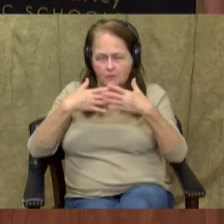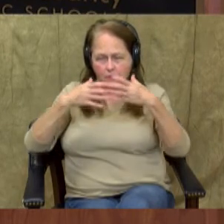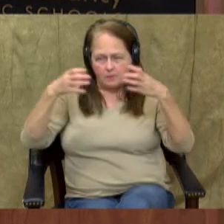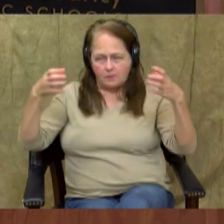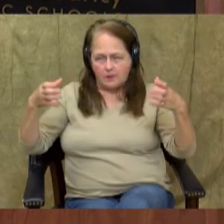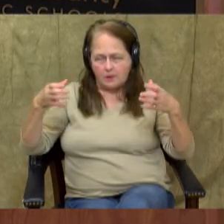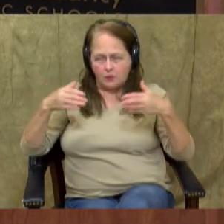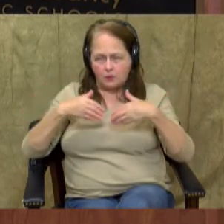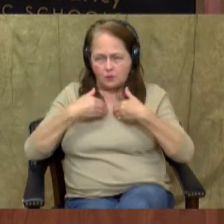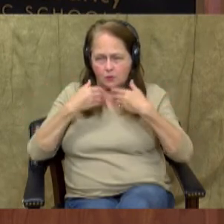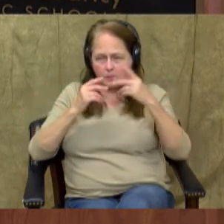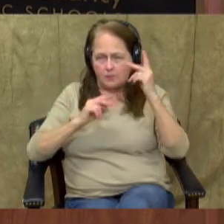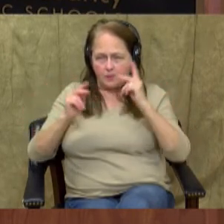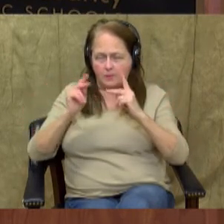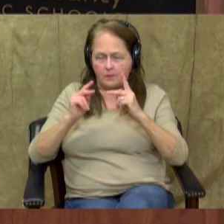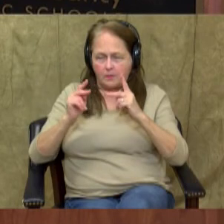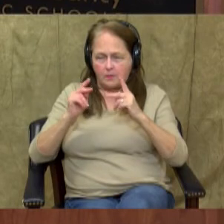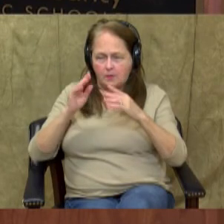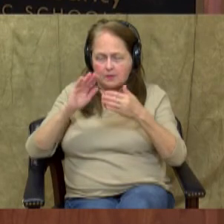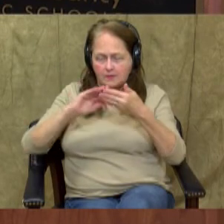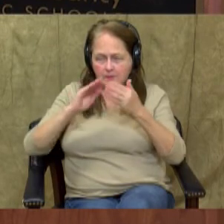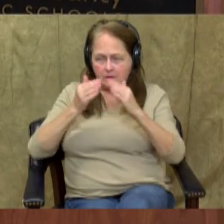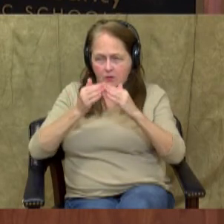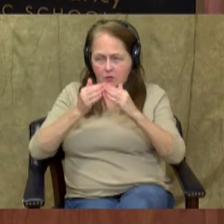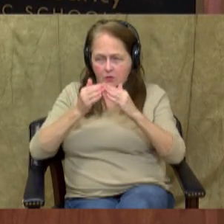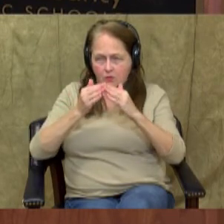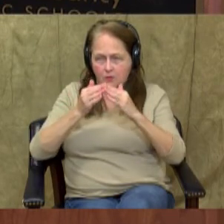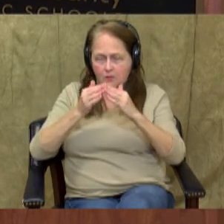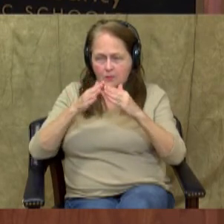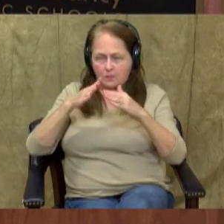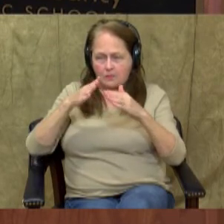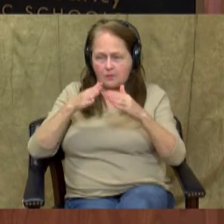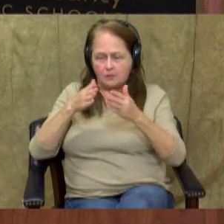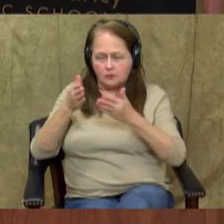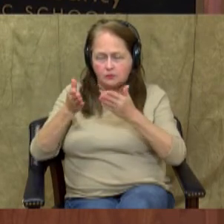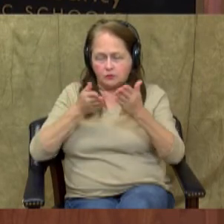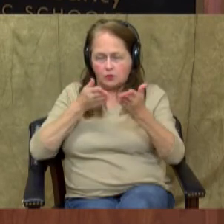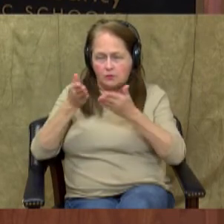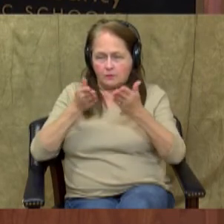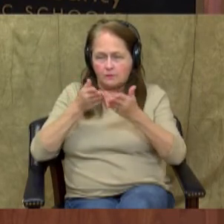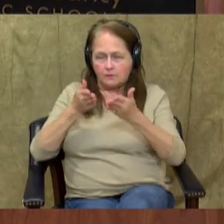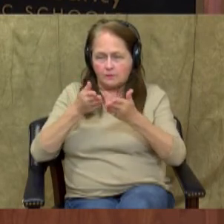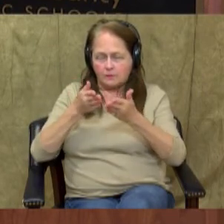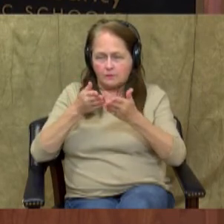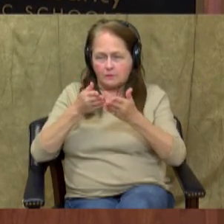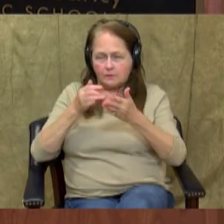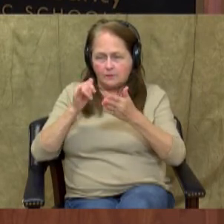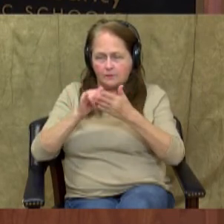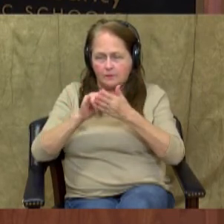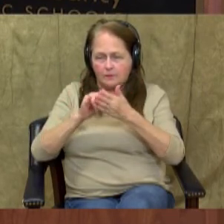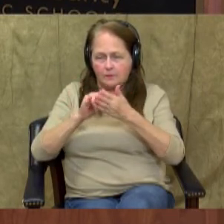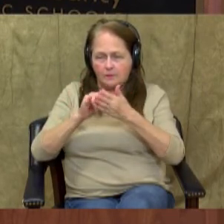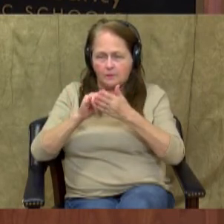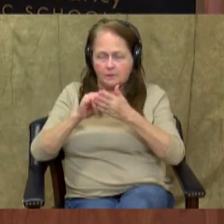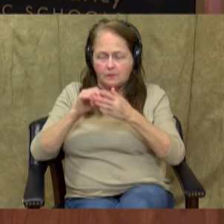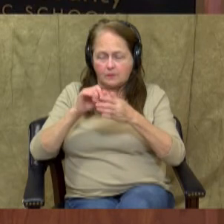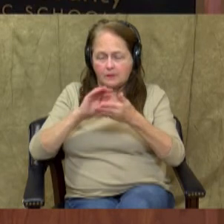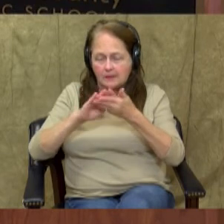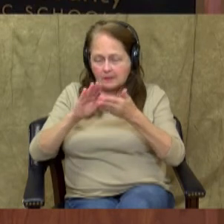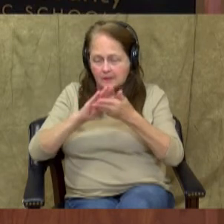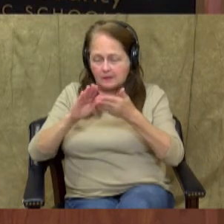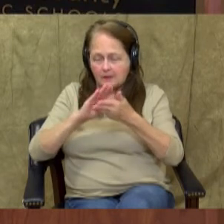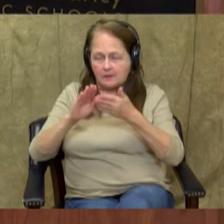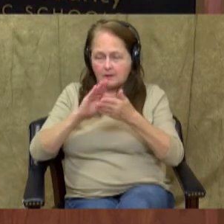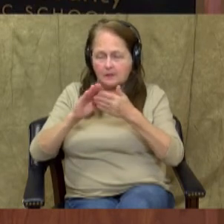population. And then the strain on cities, the strain on the services that cities provide, from infrastructure to sanitation to